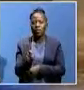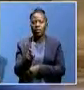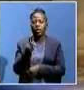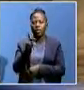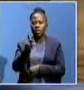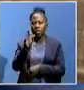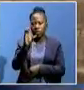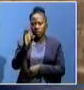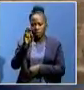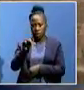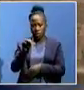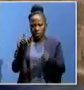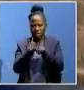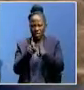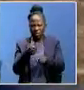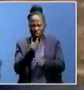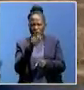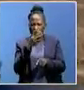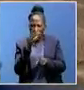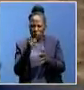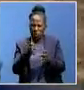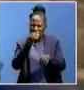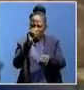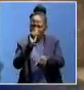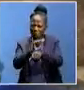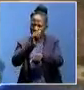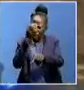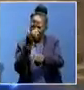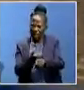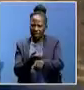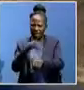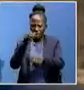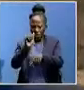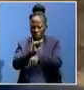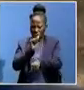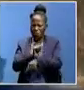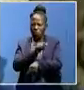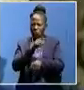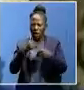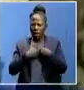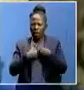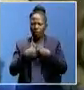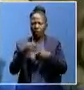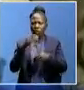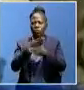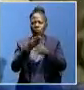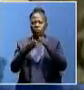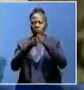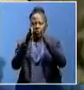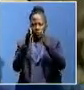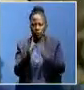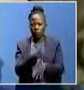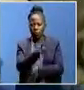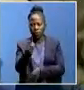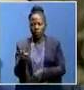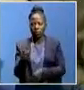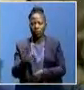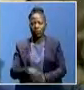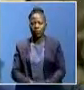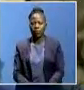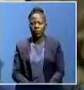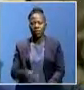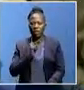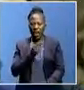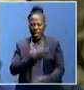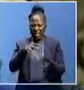Kabuswe also wants transparency in the awarding of jobs to contractors and suppliers. So we want to pledge that we won't interfere.